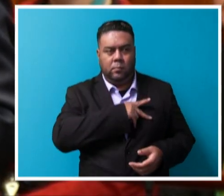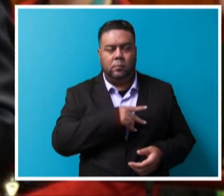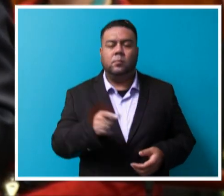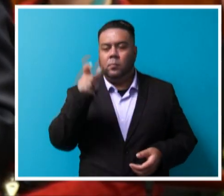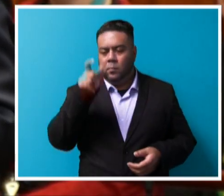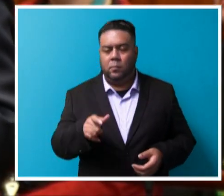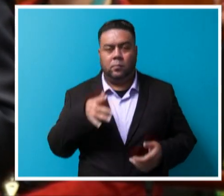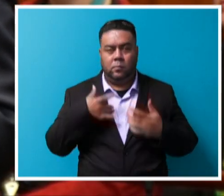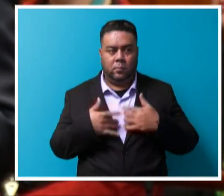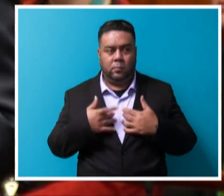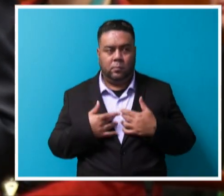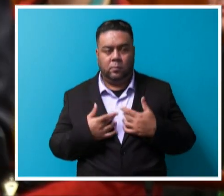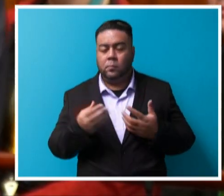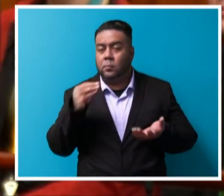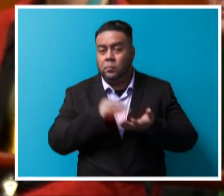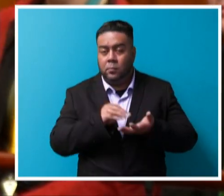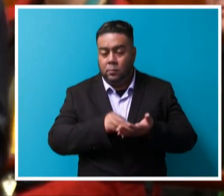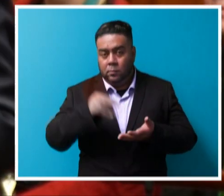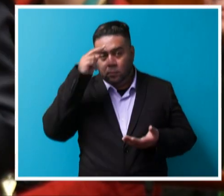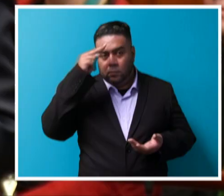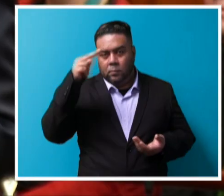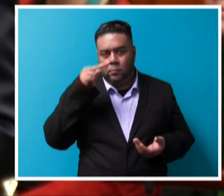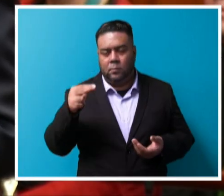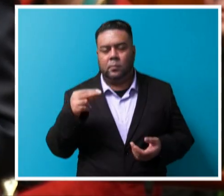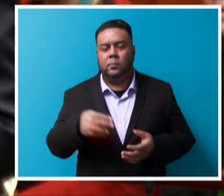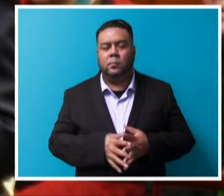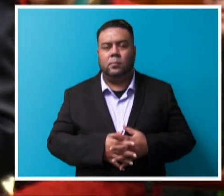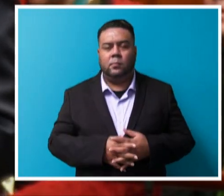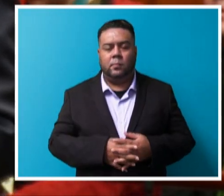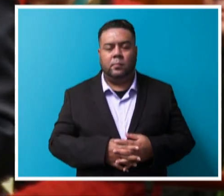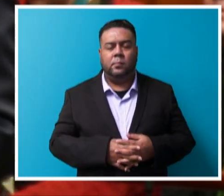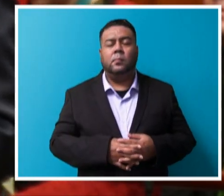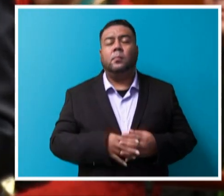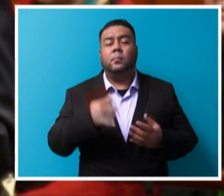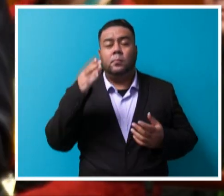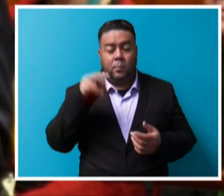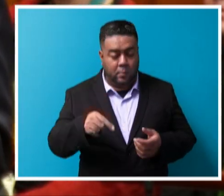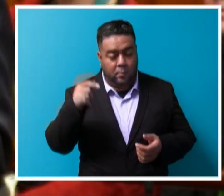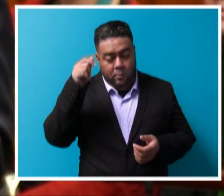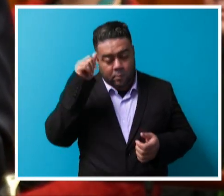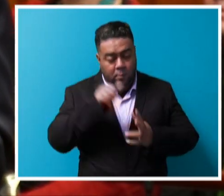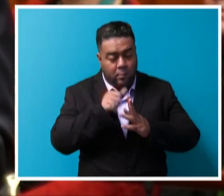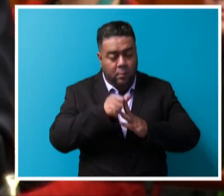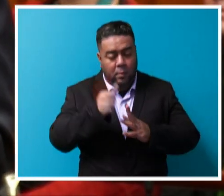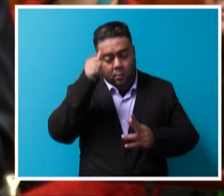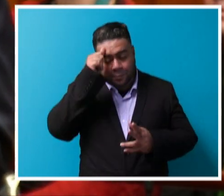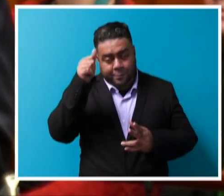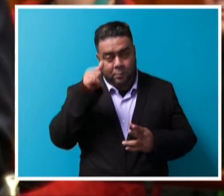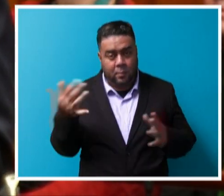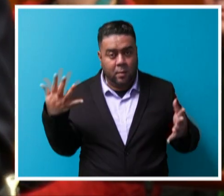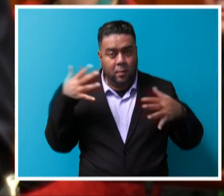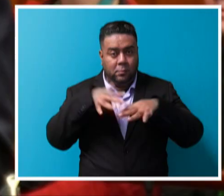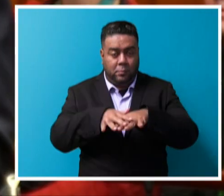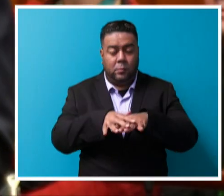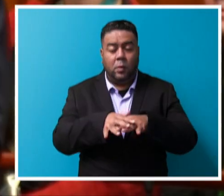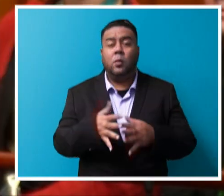life to serve our nation in this capacity. I also acknowledge my line minister, the Honorable